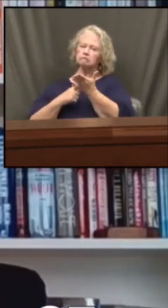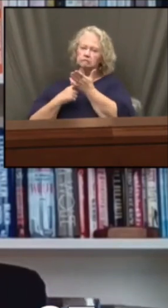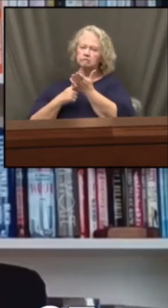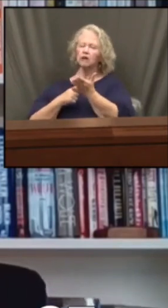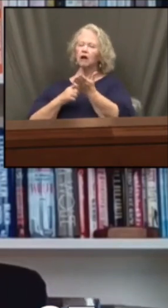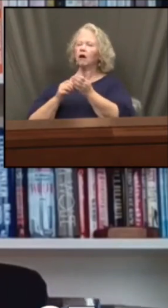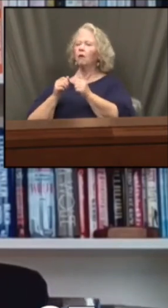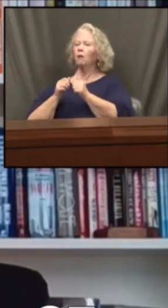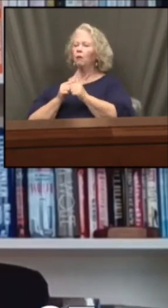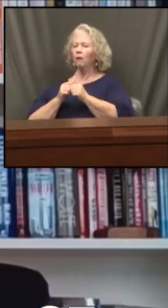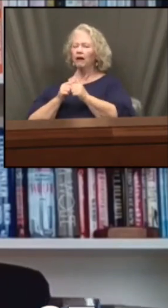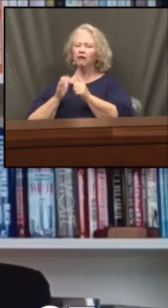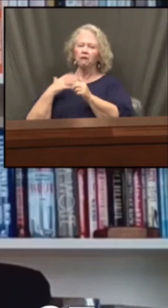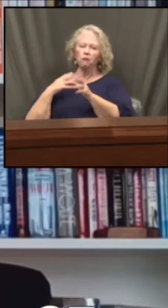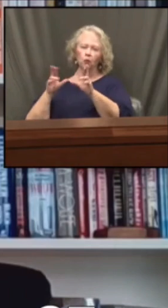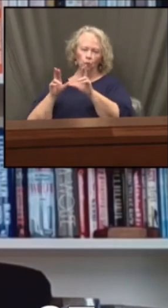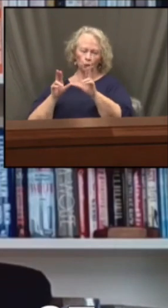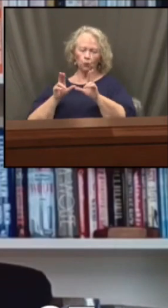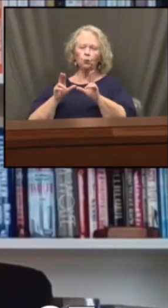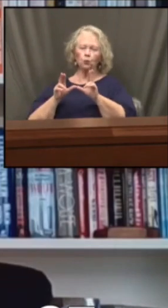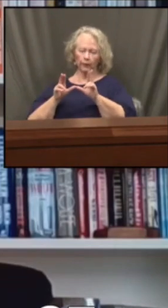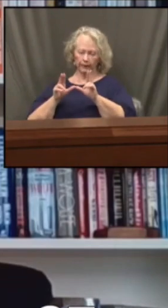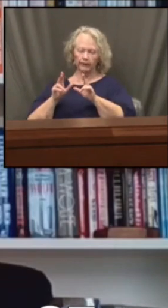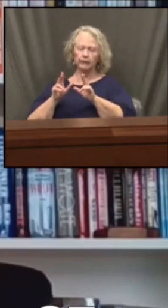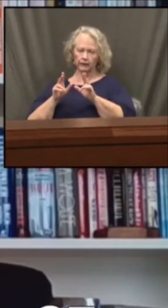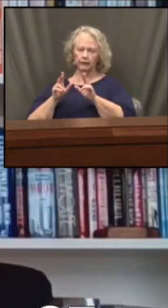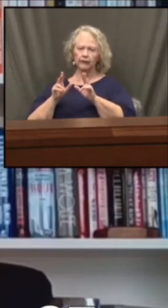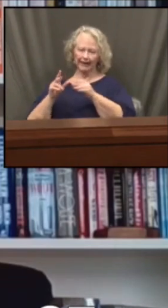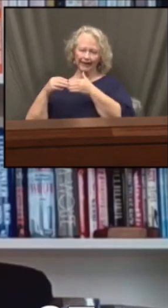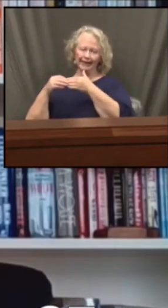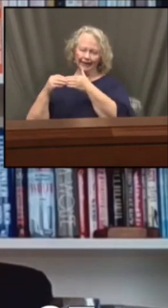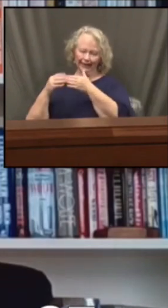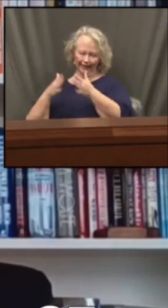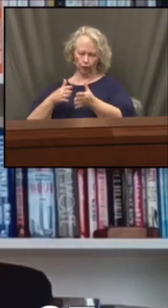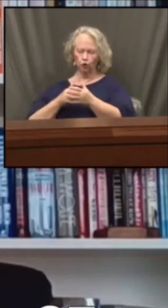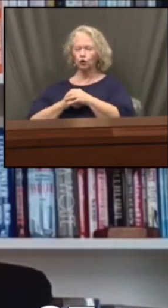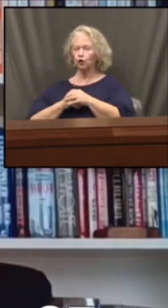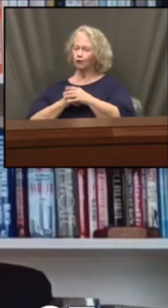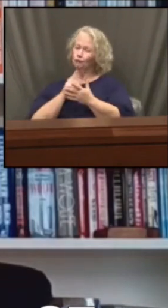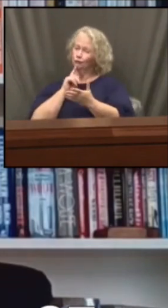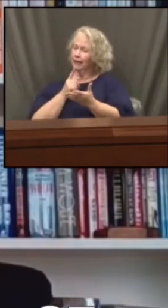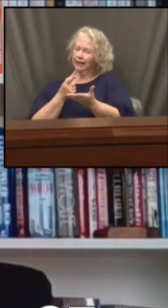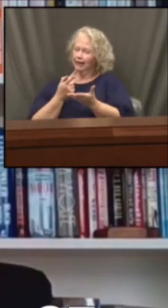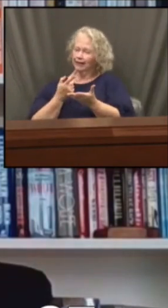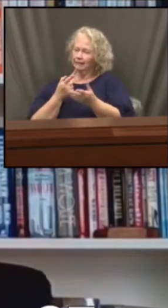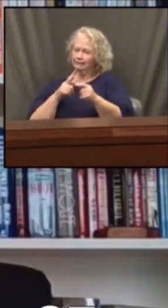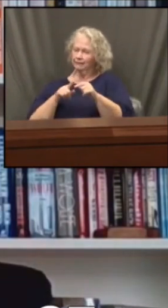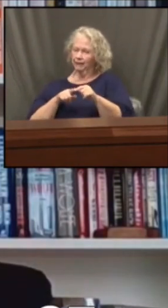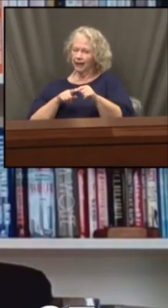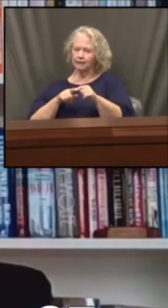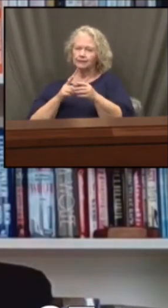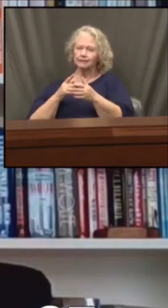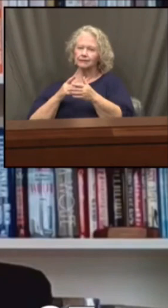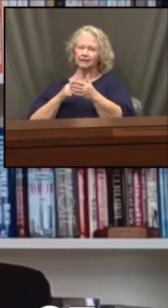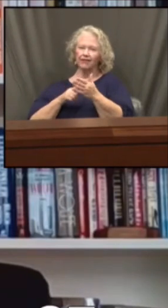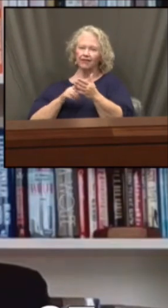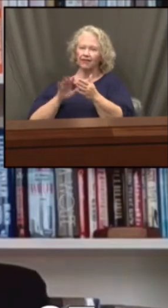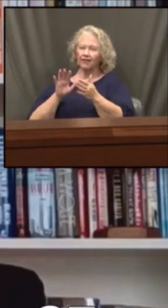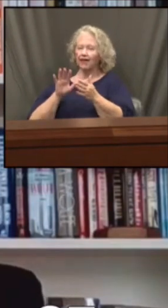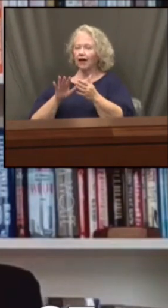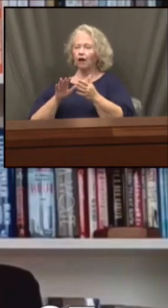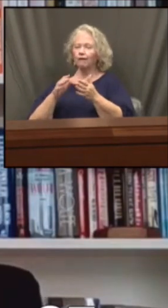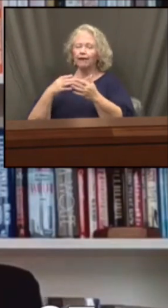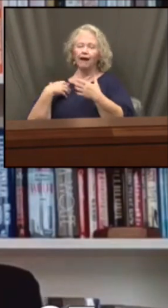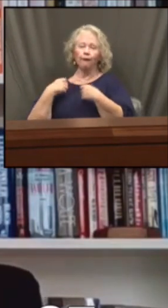of unionized employees. So that'll kind of depend on the health plan that the employee